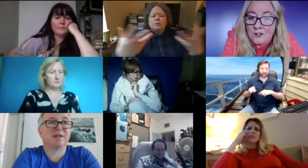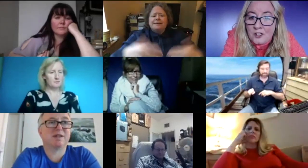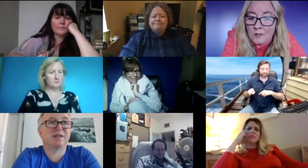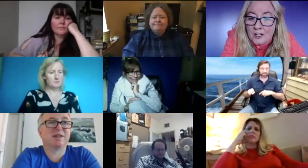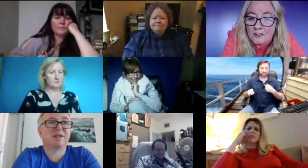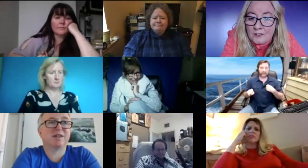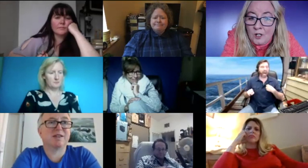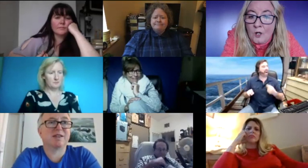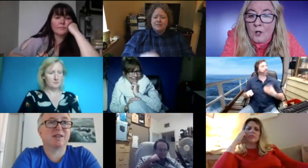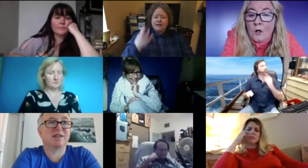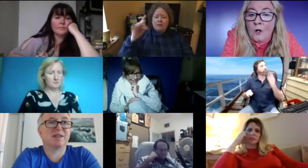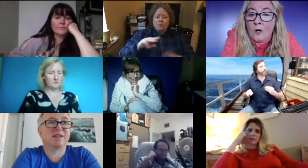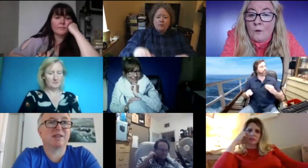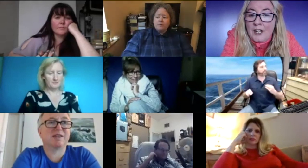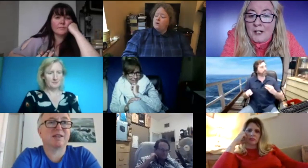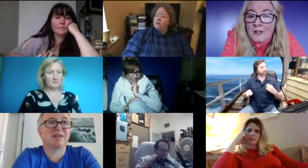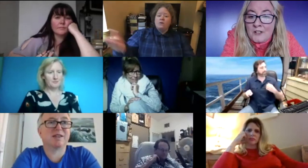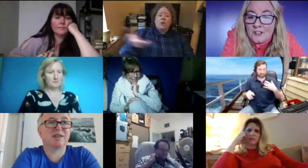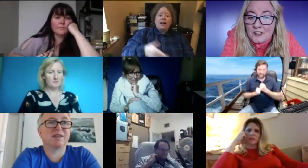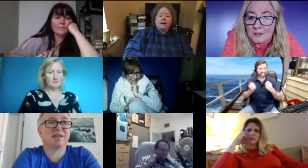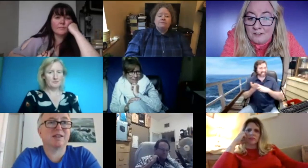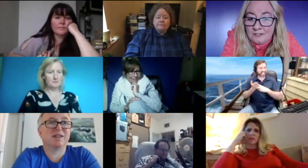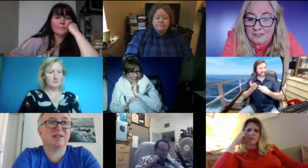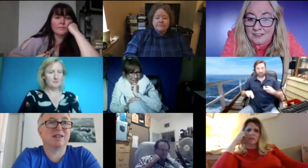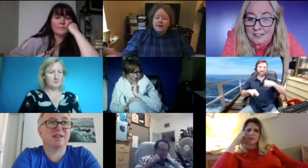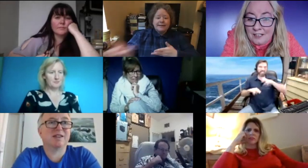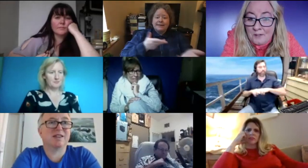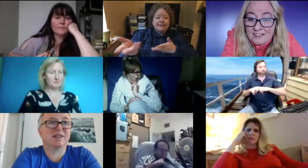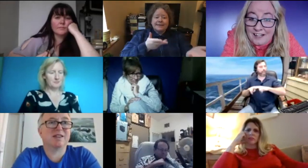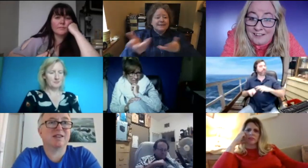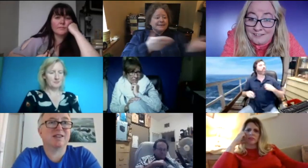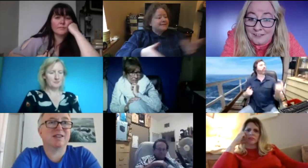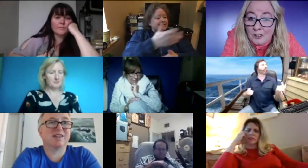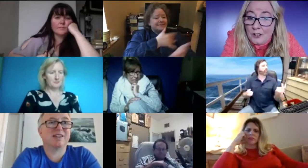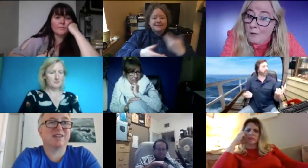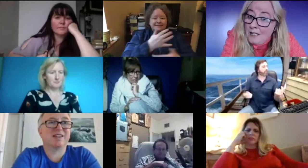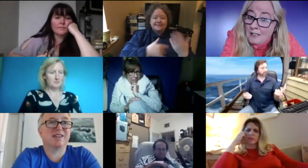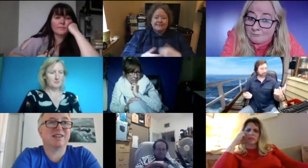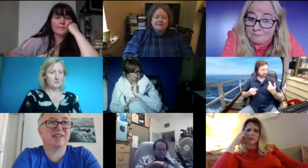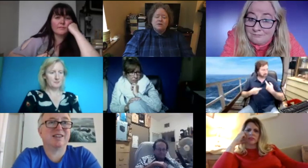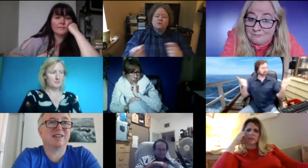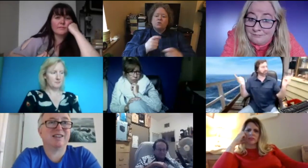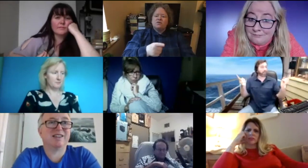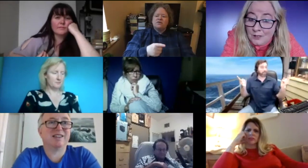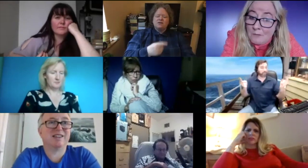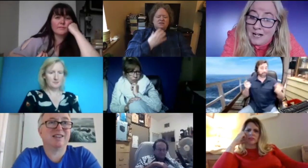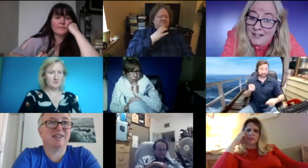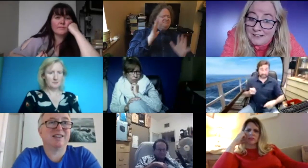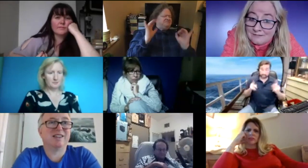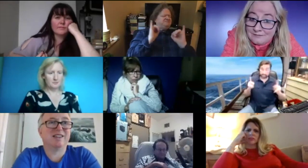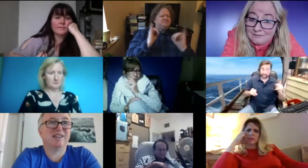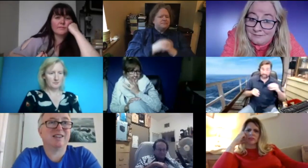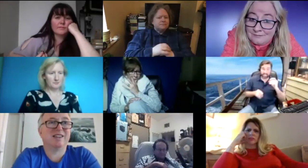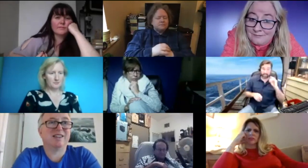am Jewish. What are you going to do? And the Limerick said, you're welcome. Come on